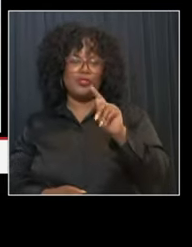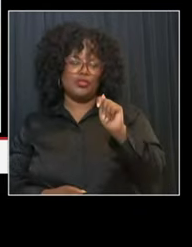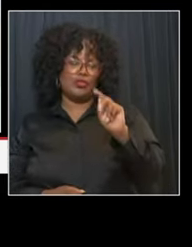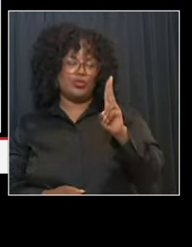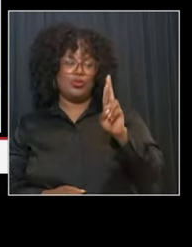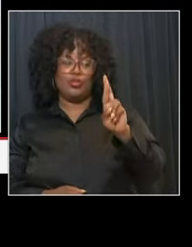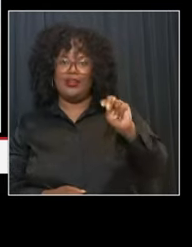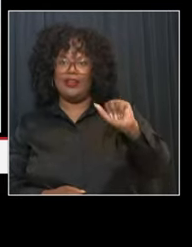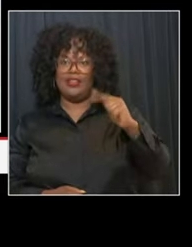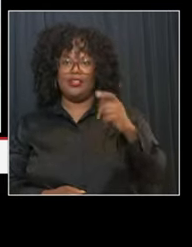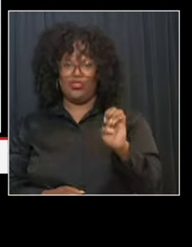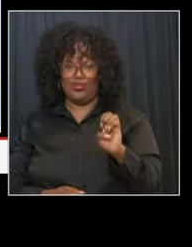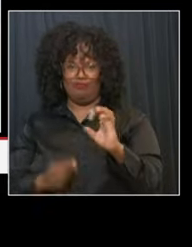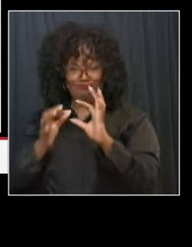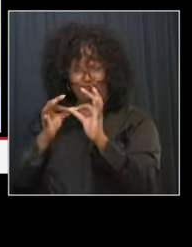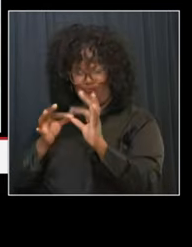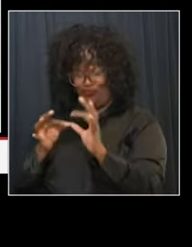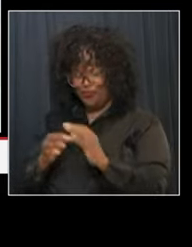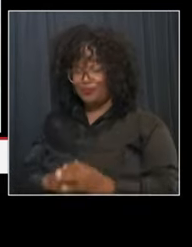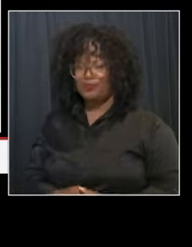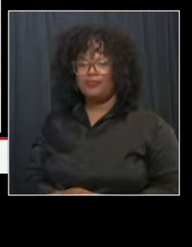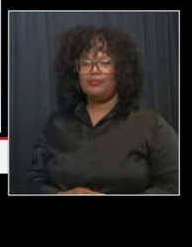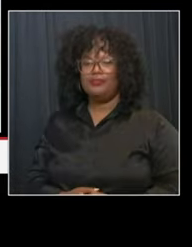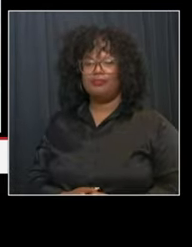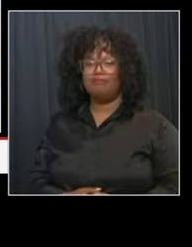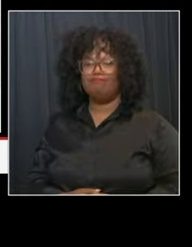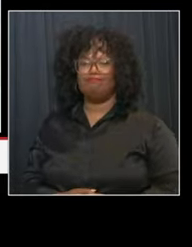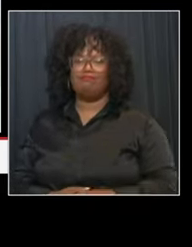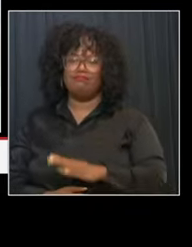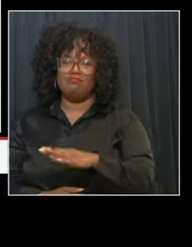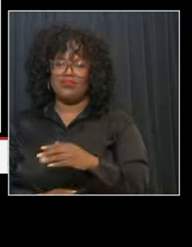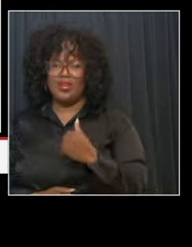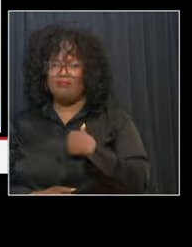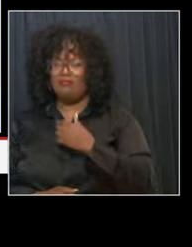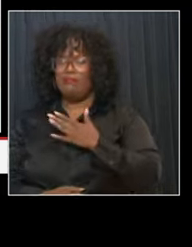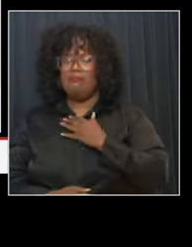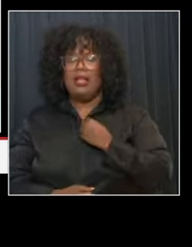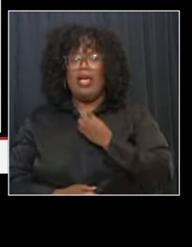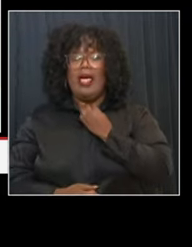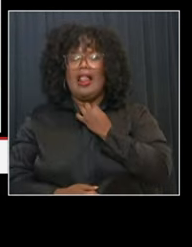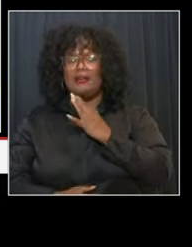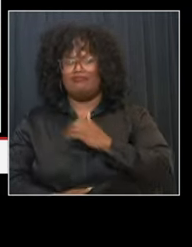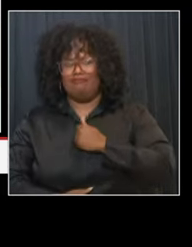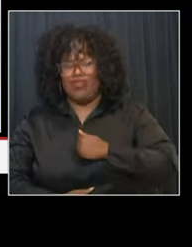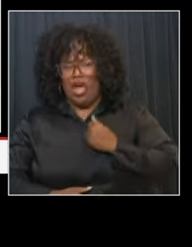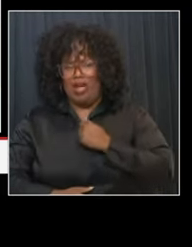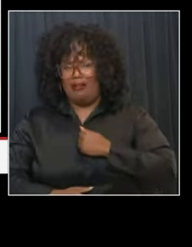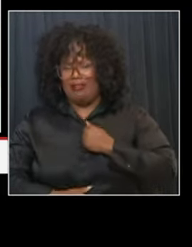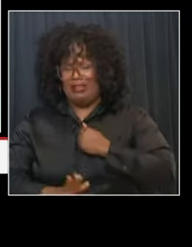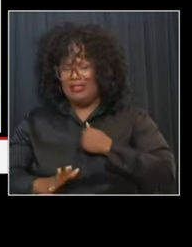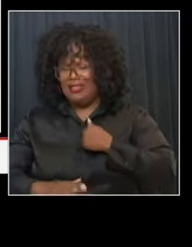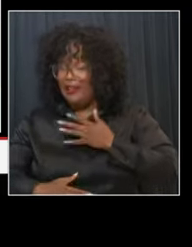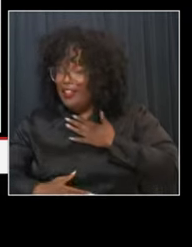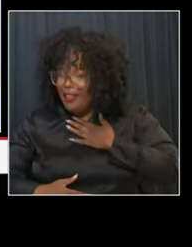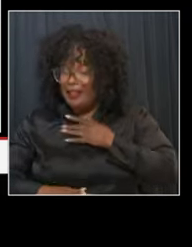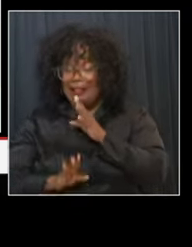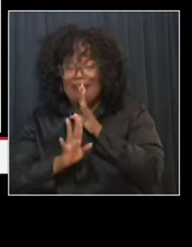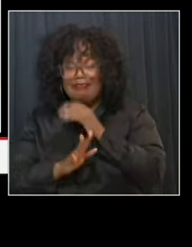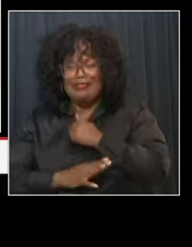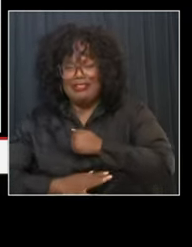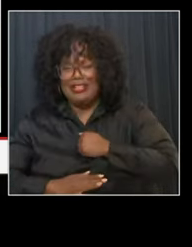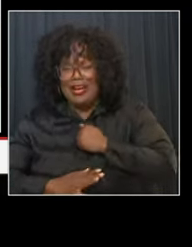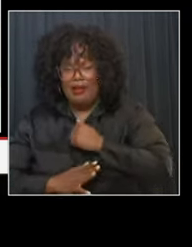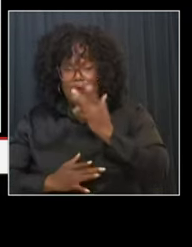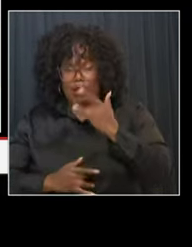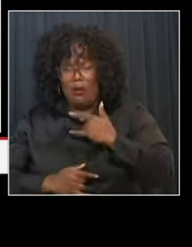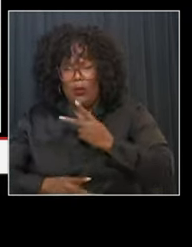Jenny. And let me apologize for my voice. I feel like I'm dying these days. But I get sicker each day. I